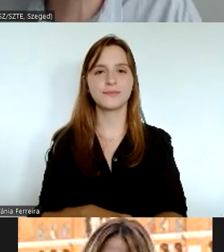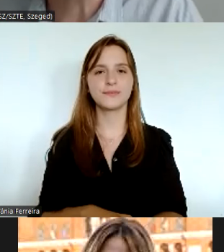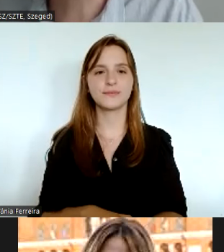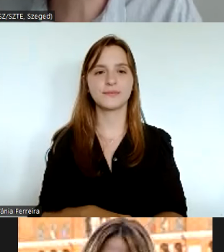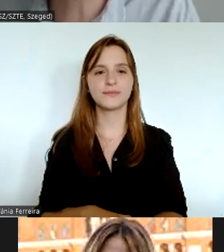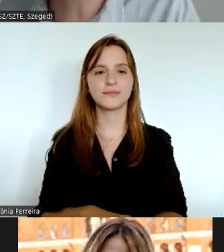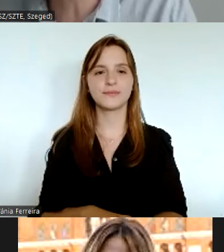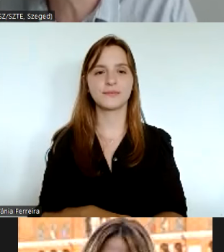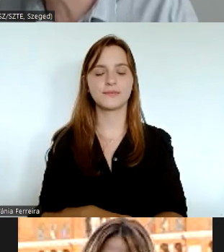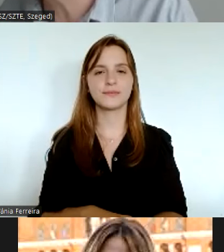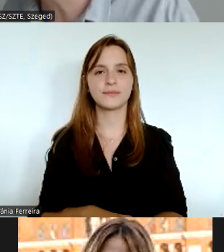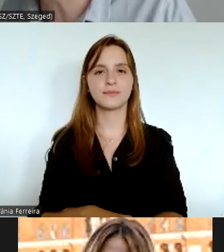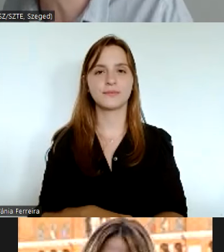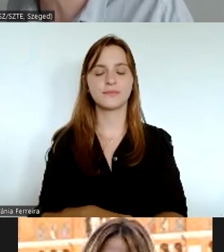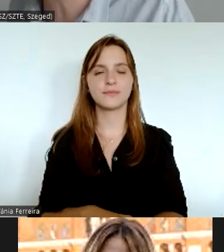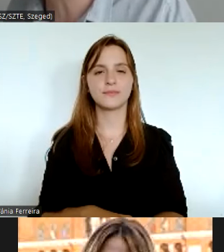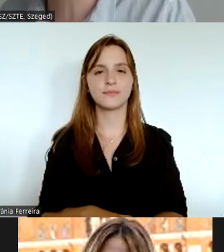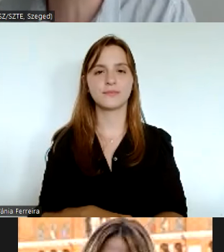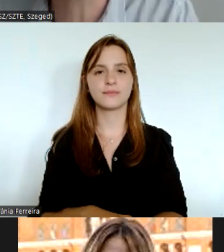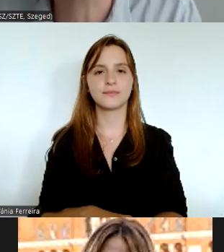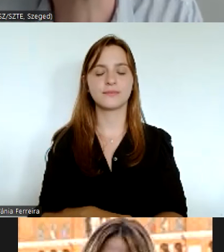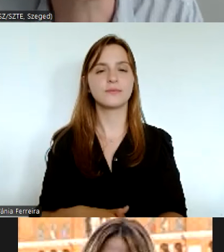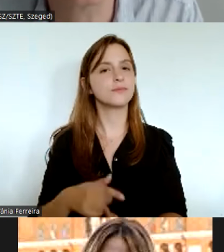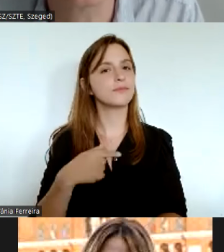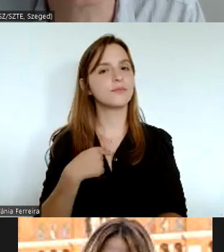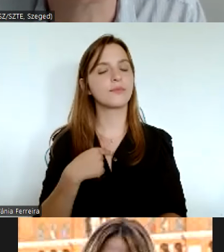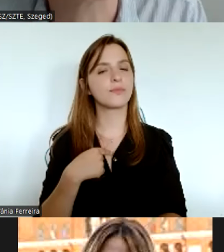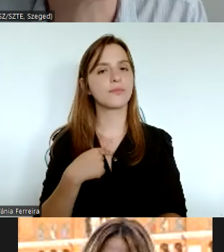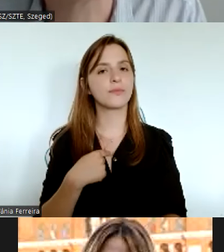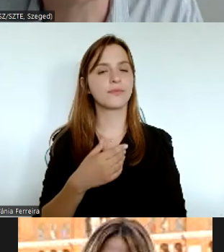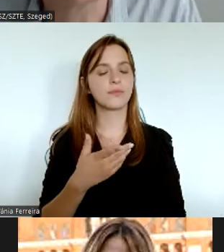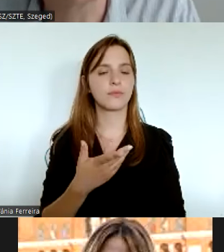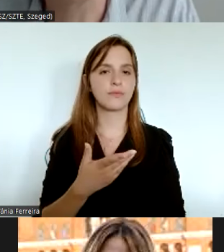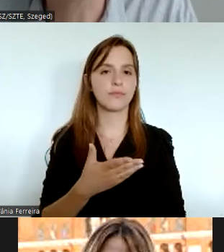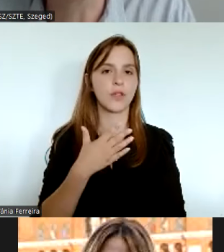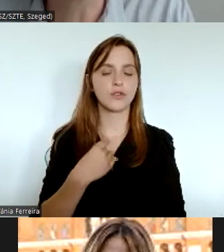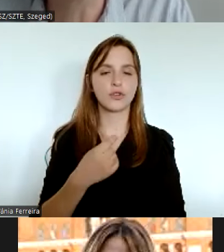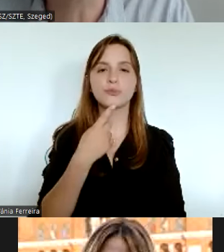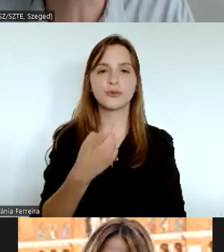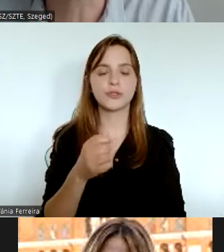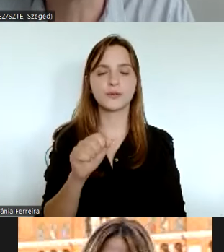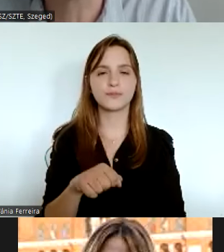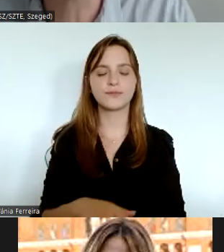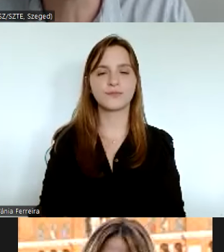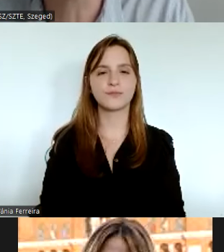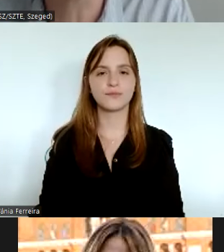I would like the questioner